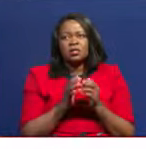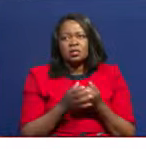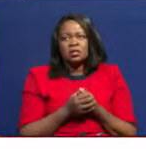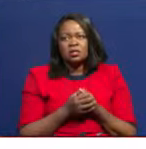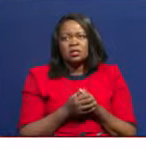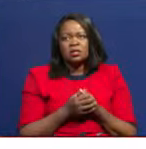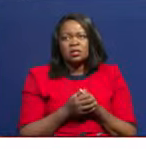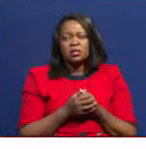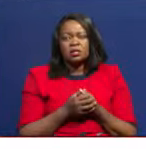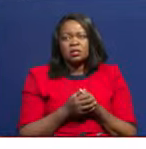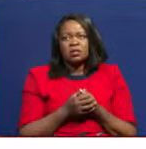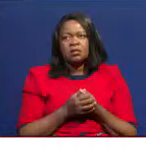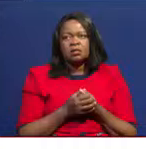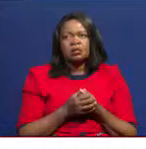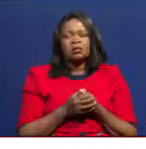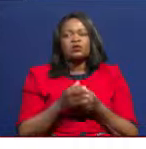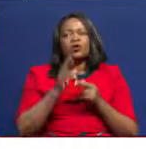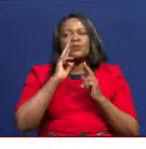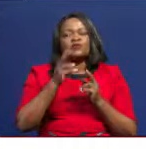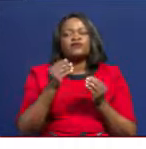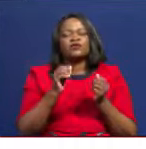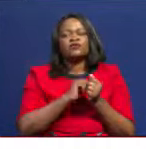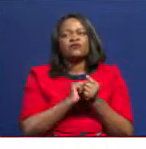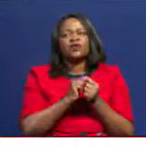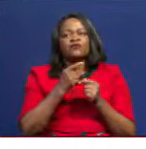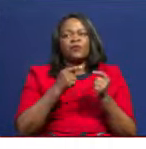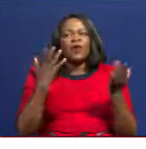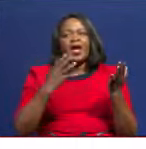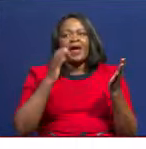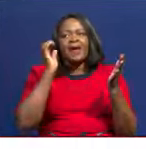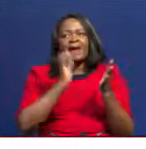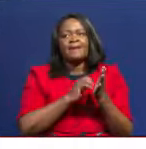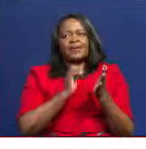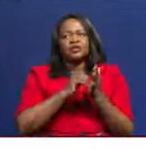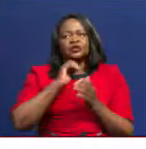reporting for Easy Friday from Kamutanga Primary School in Machakos County.